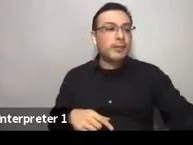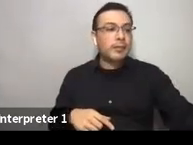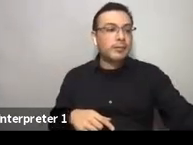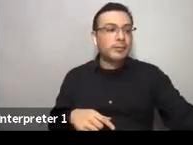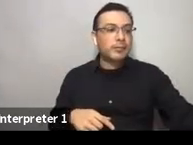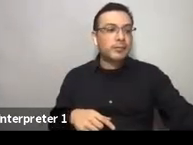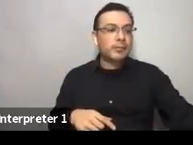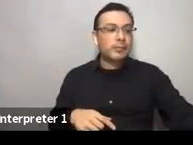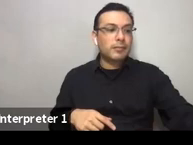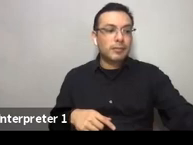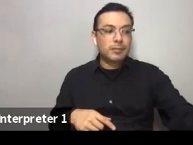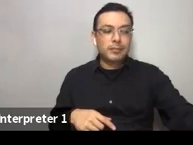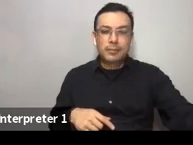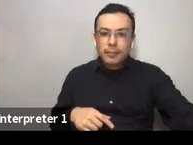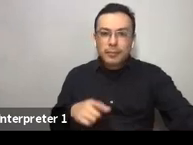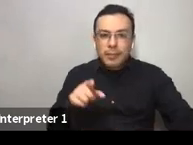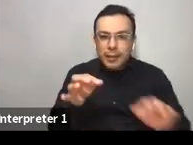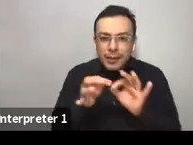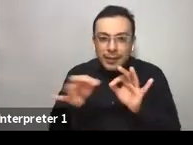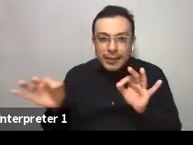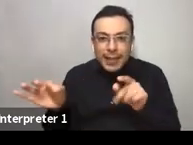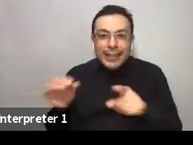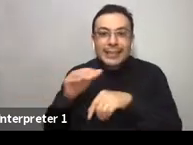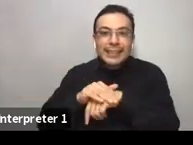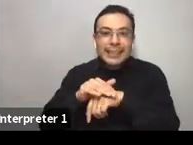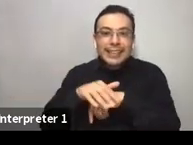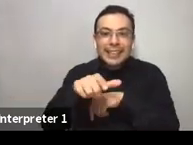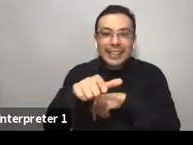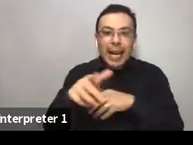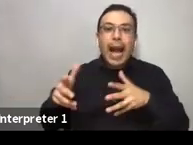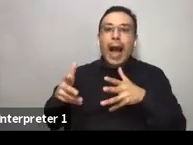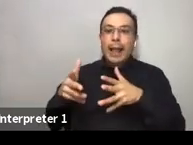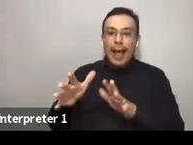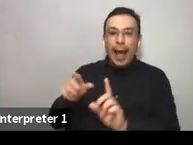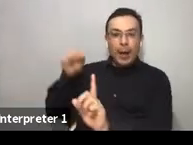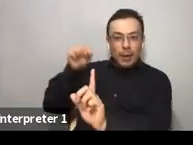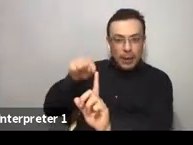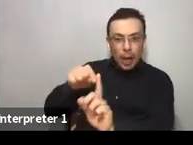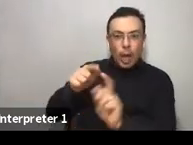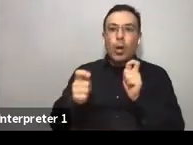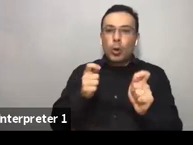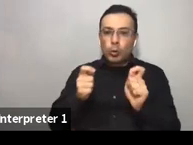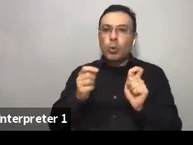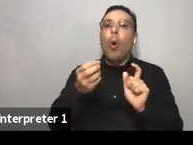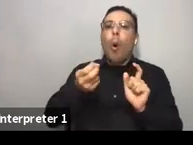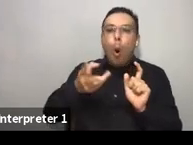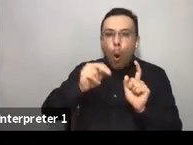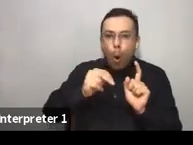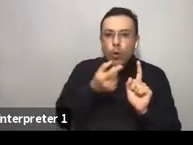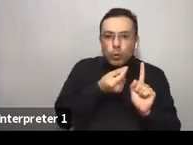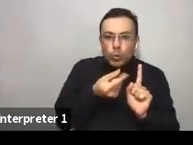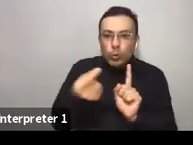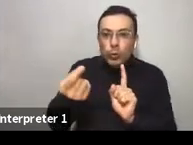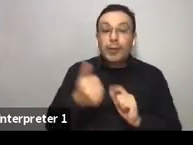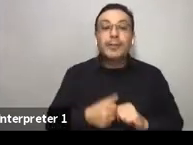To allow them control their own narrative. Absolutely. Yes. So the way service providers do or do not respect